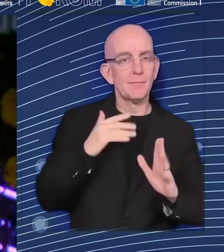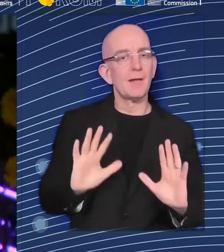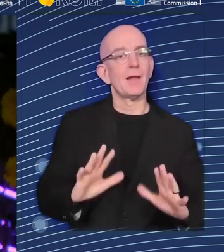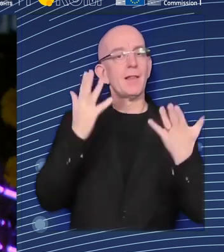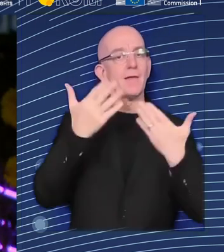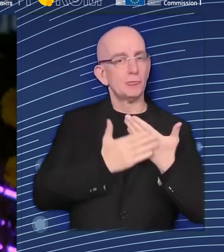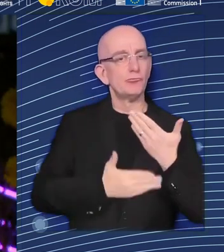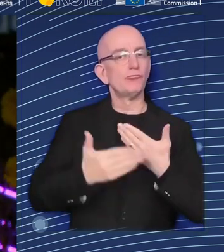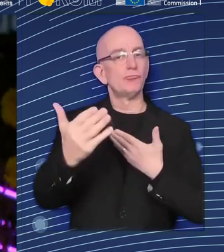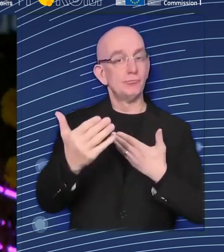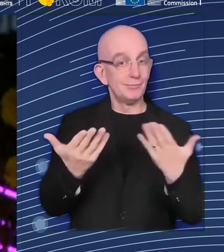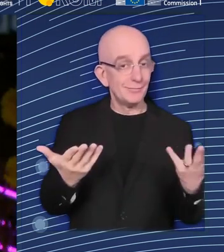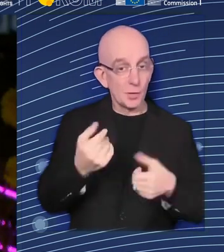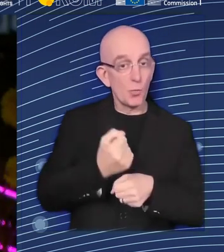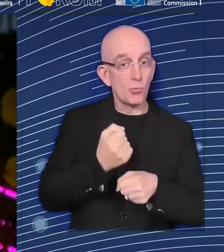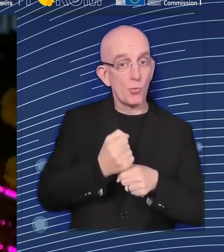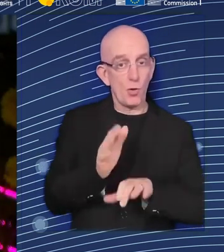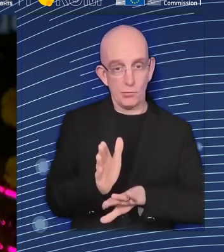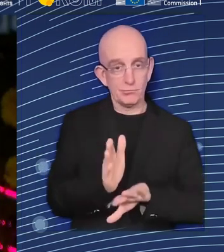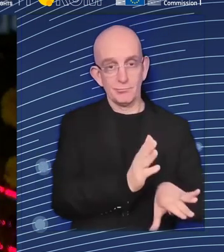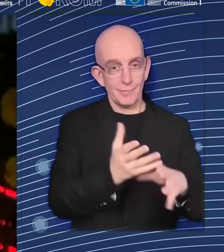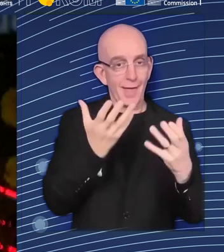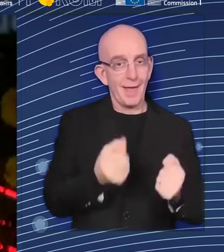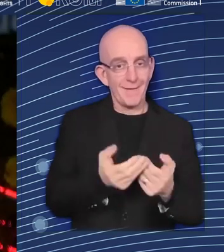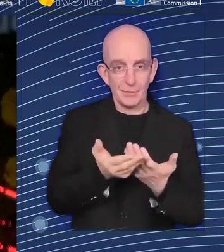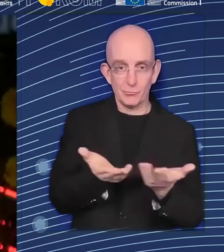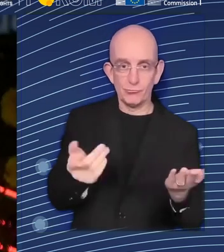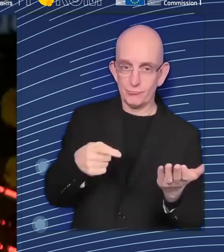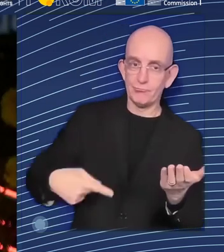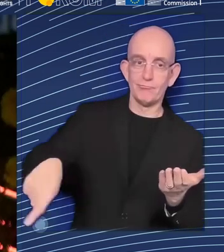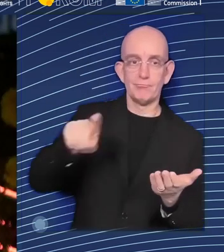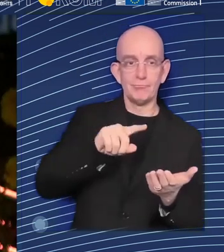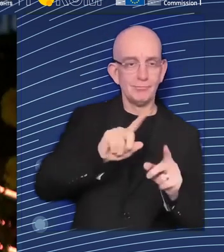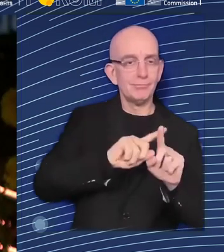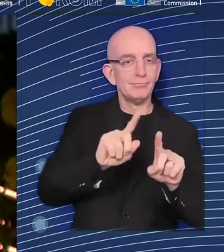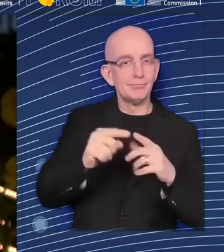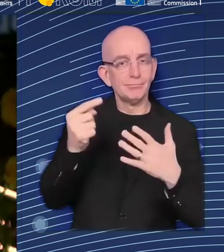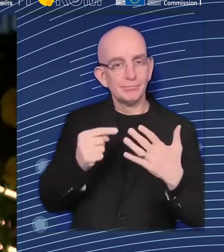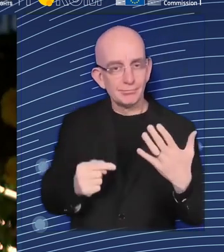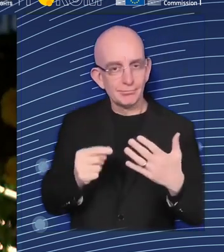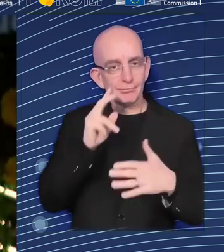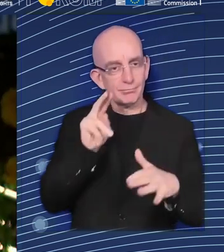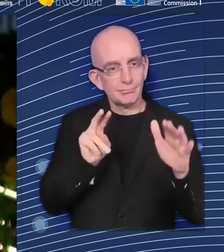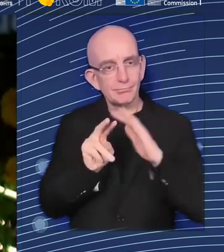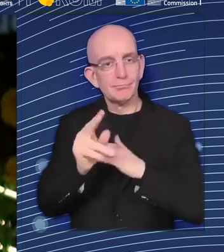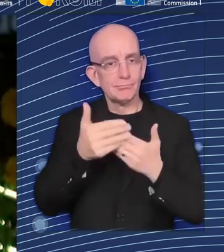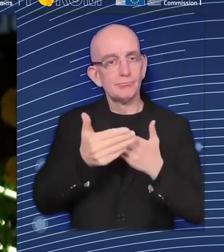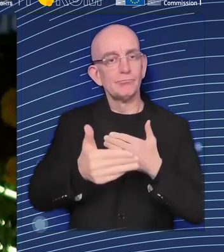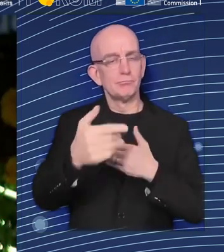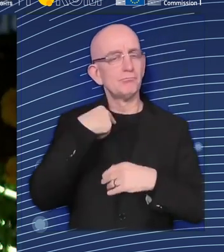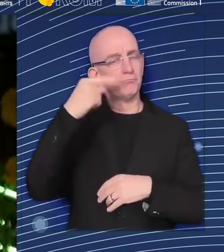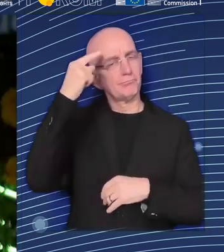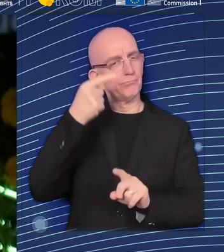that I'm remaining optimistic because Pepper yesterday told us that humanoid artificial intelligence run